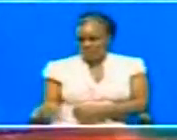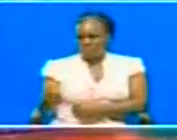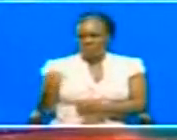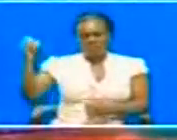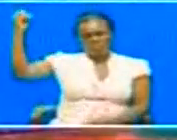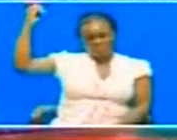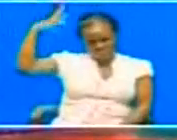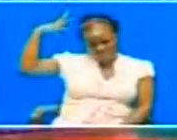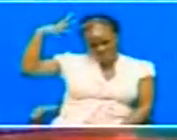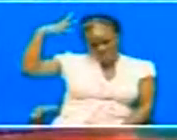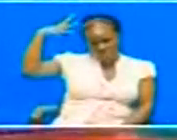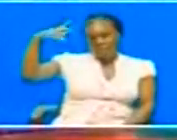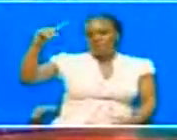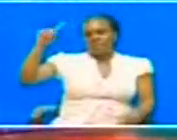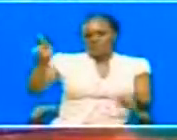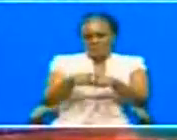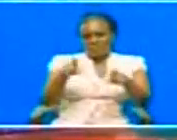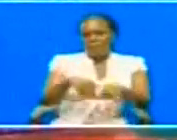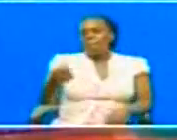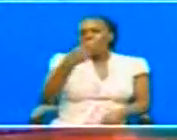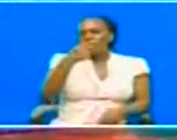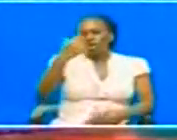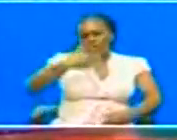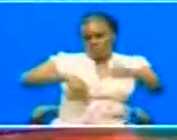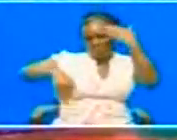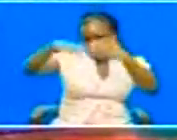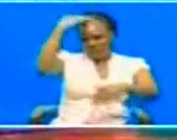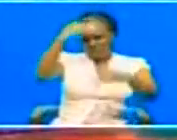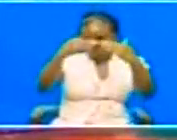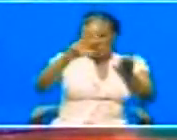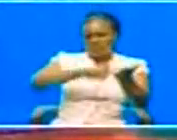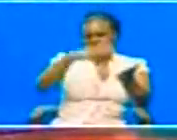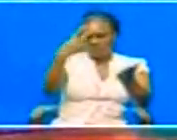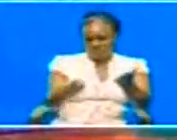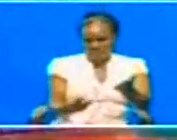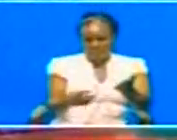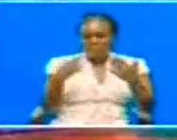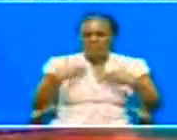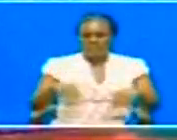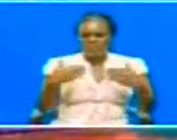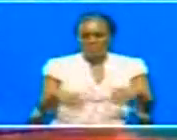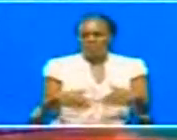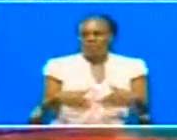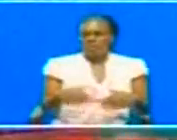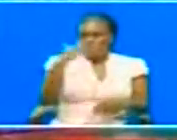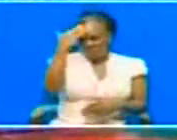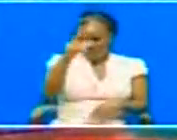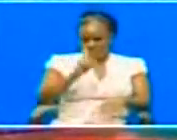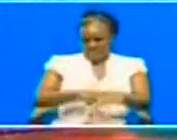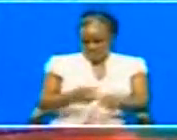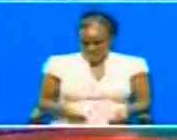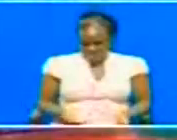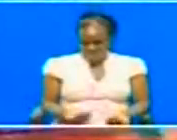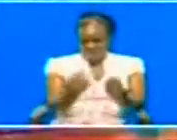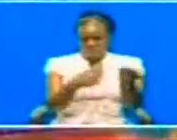to the sun. And I think the medical profession also has somehow failed people with albinism, because when a child is born